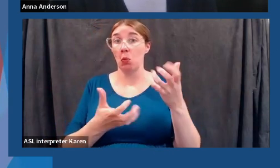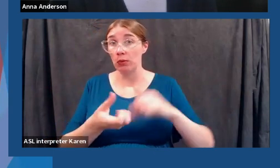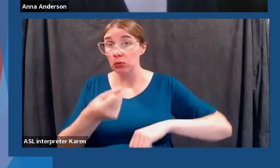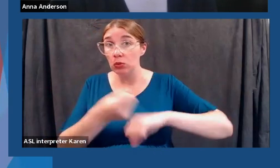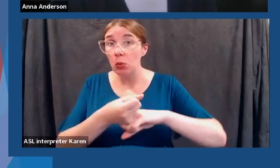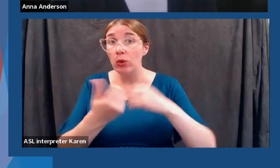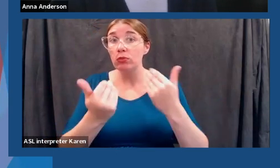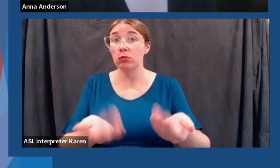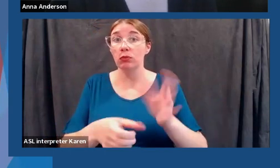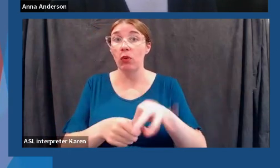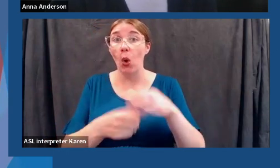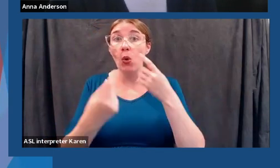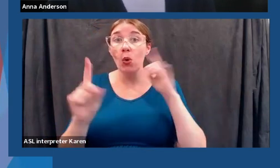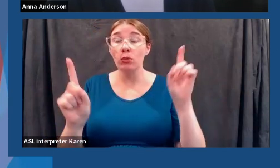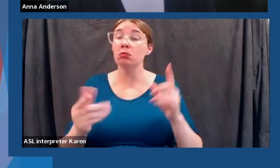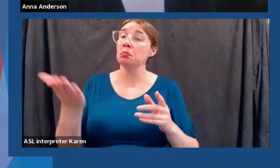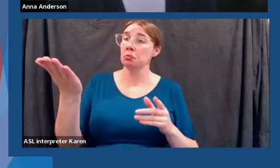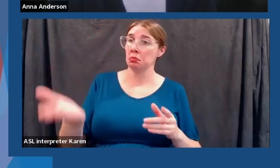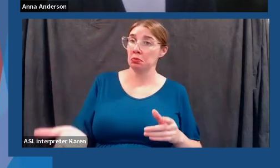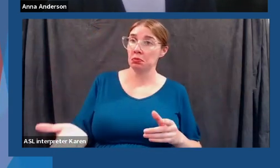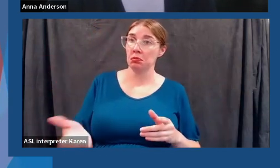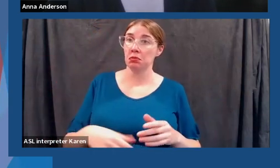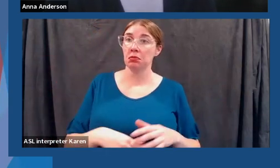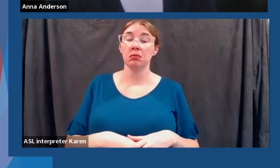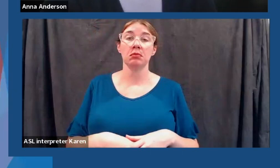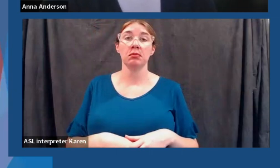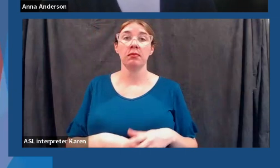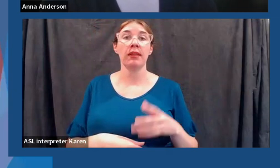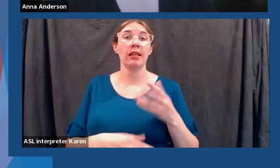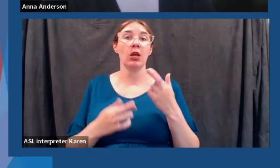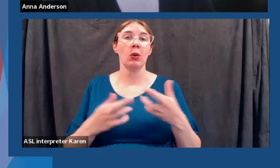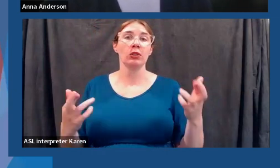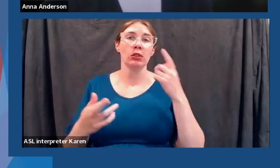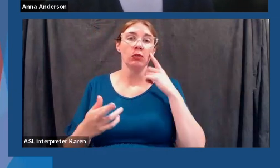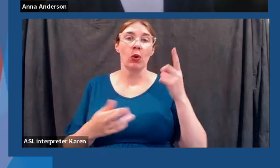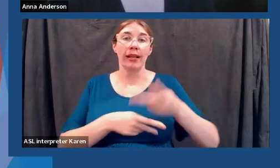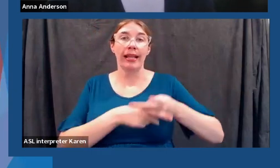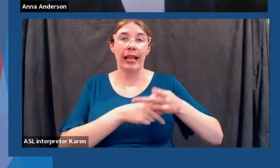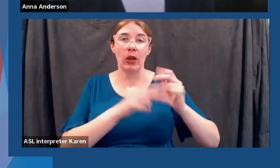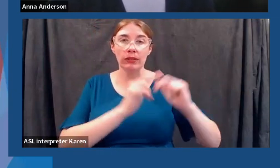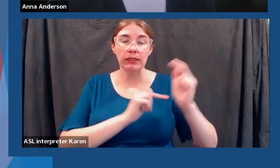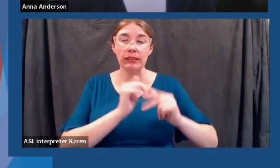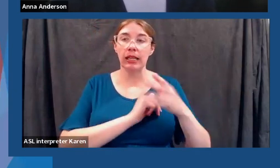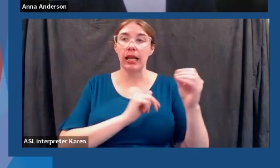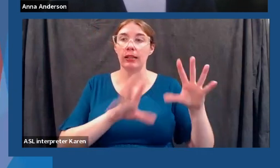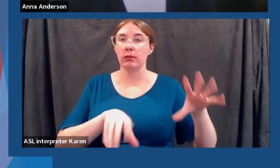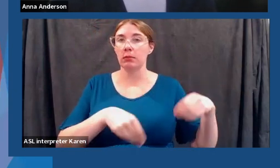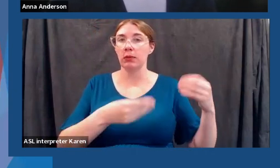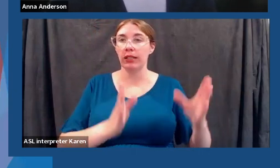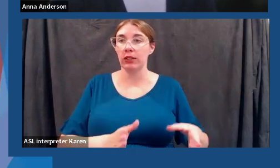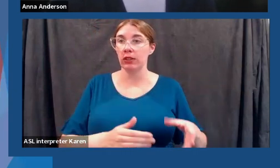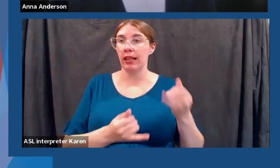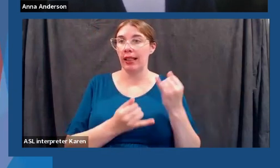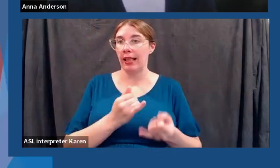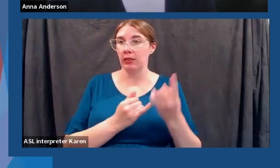This is resources for care facilities and providers. I am going to highlight this last one from the Board on Aging and